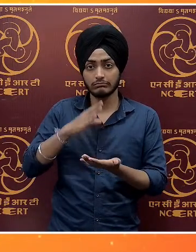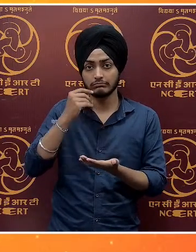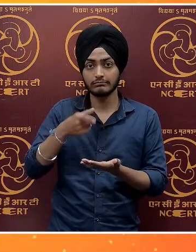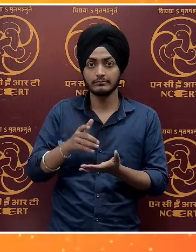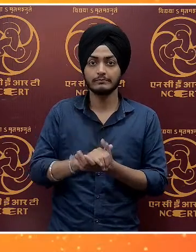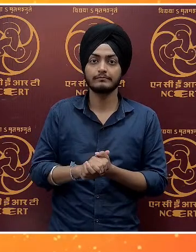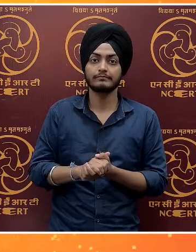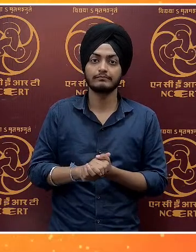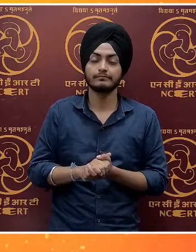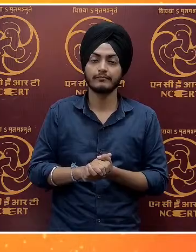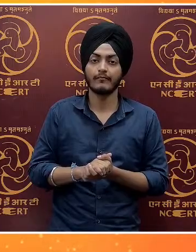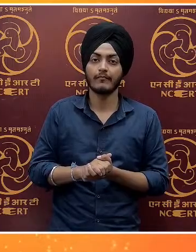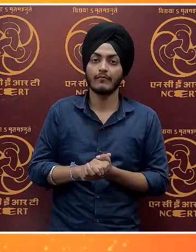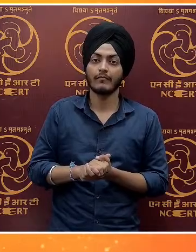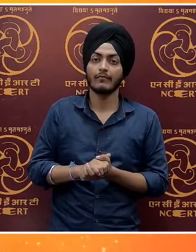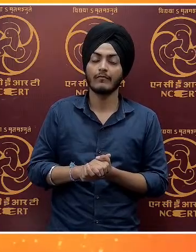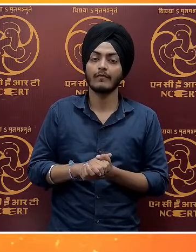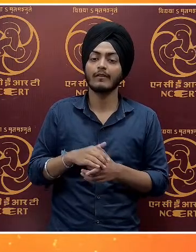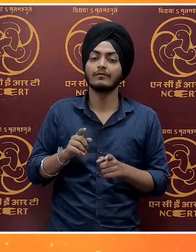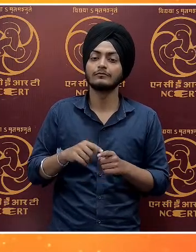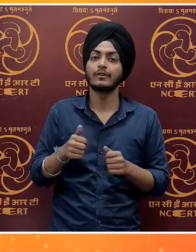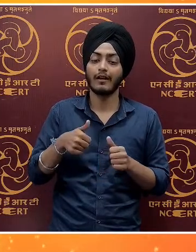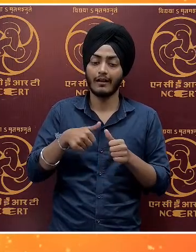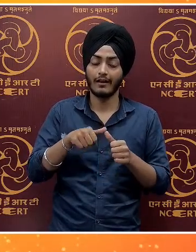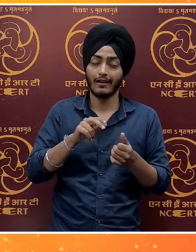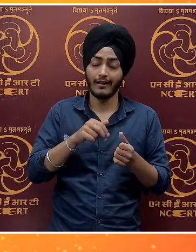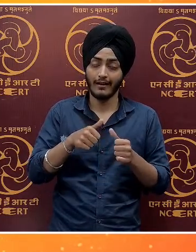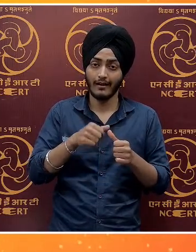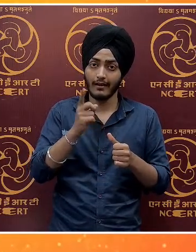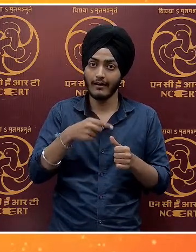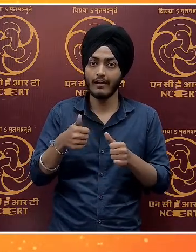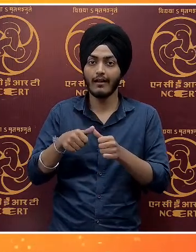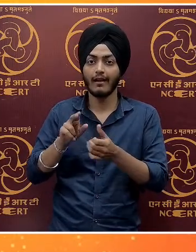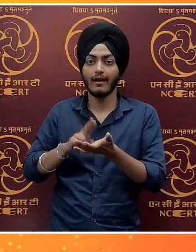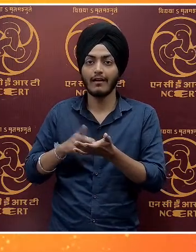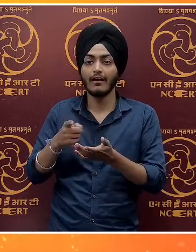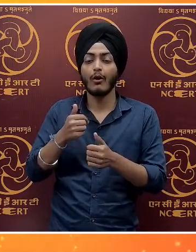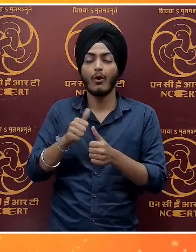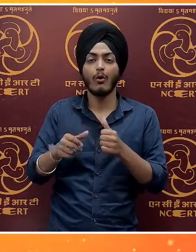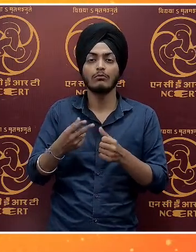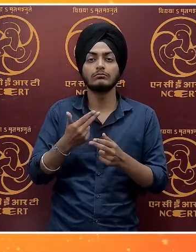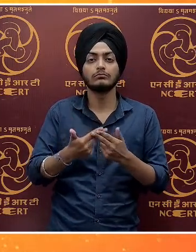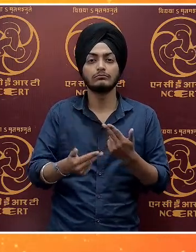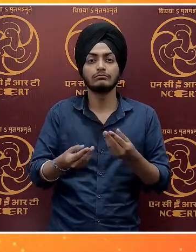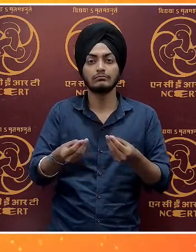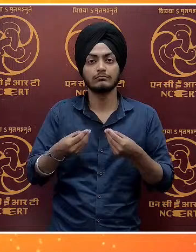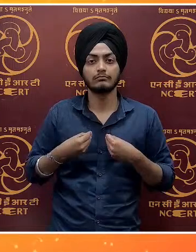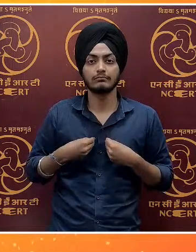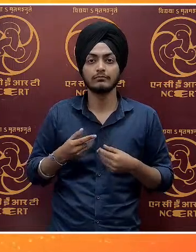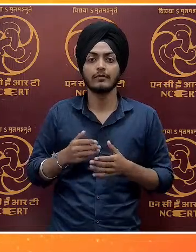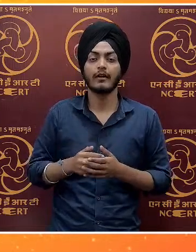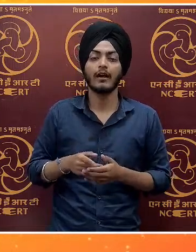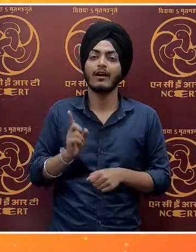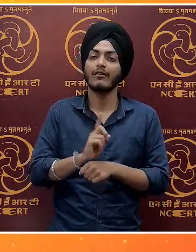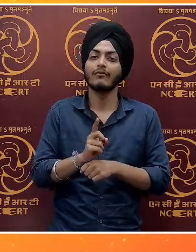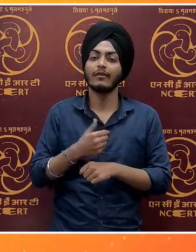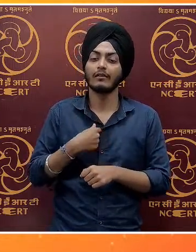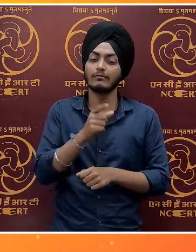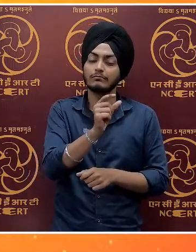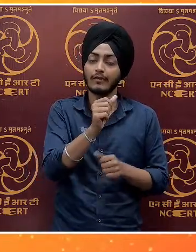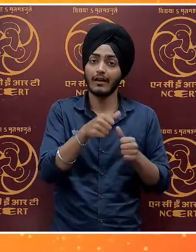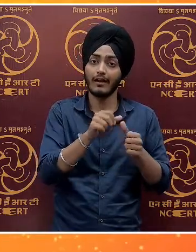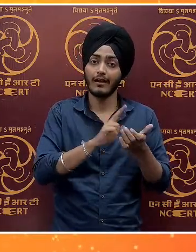Okay. It's all about a and an. Right. You have to tell me where I will